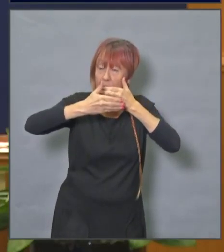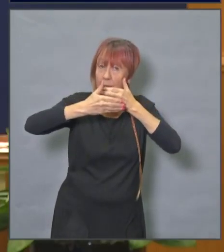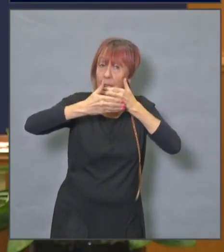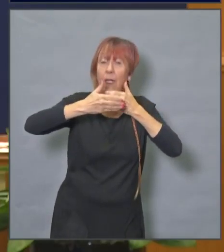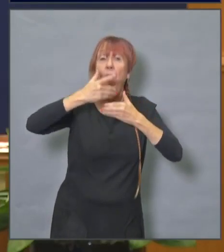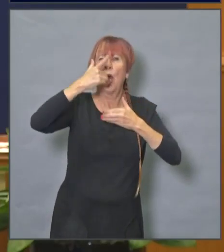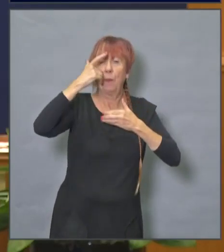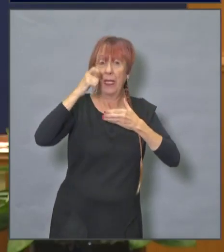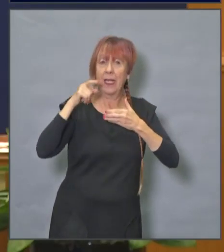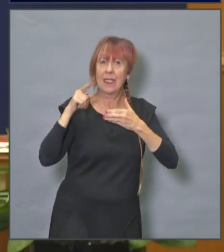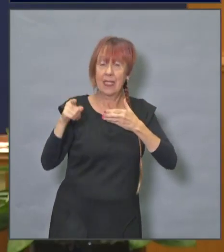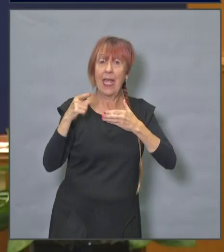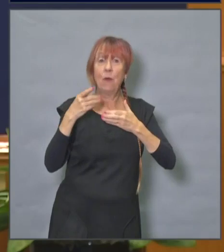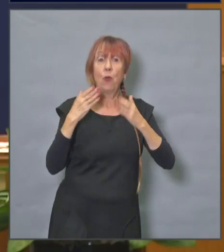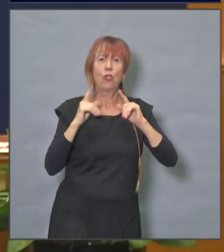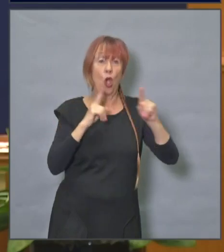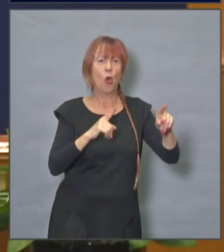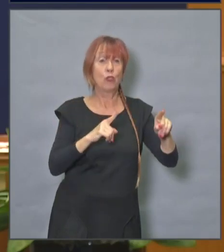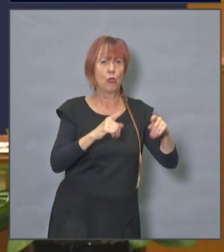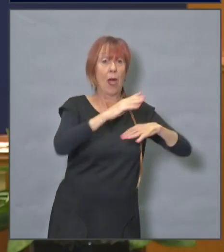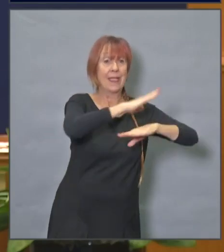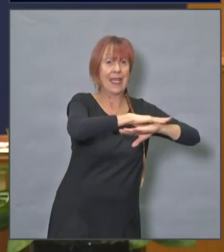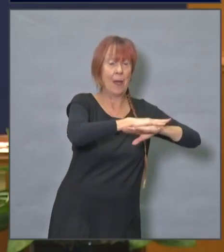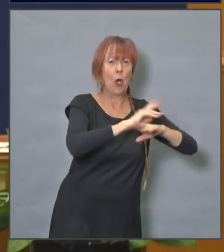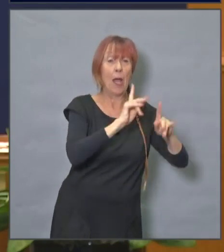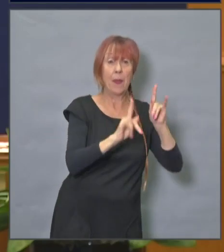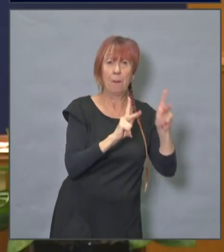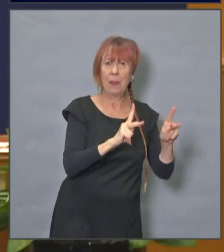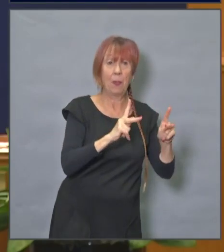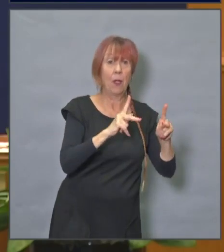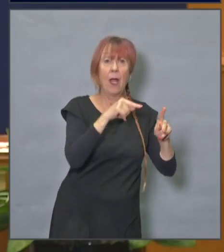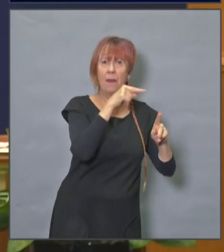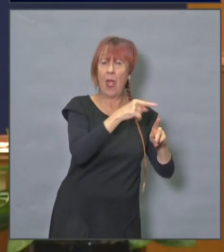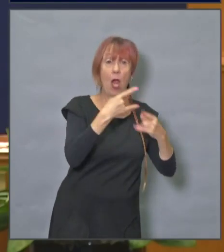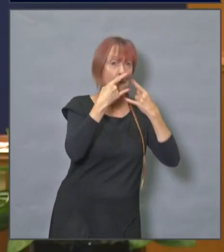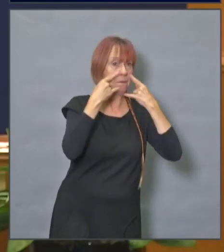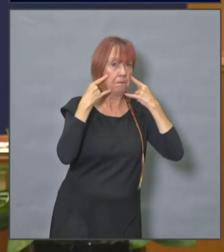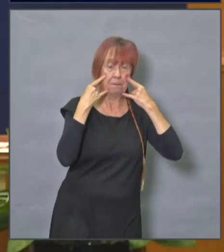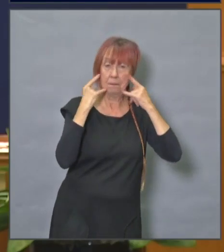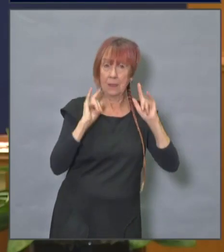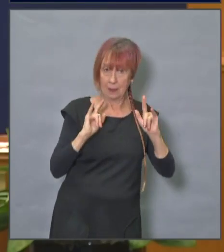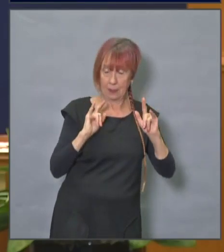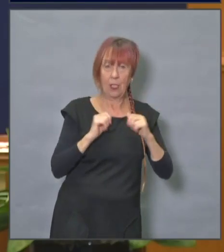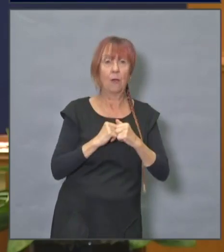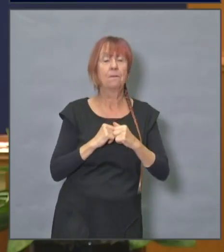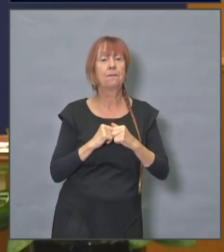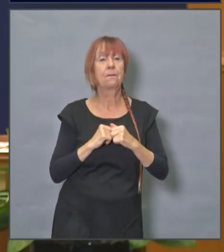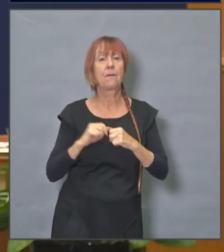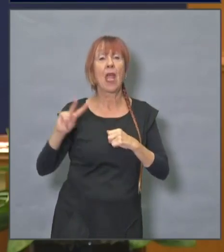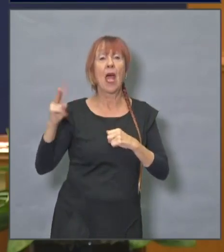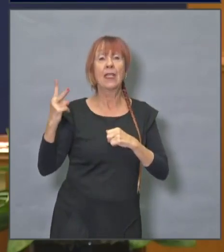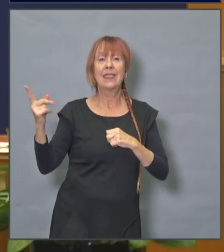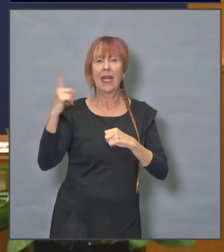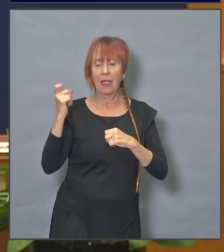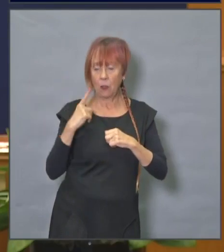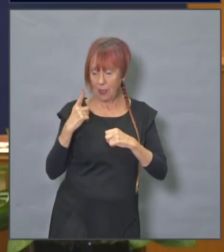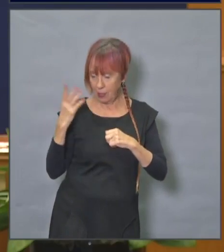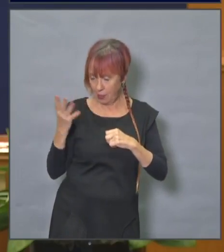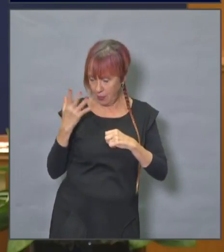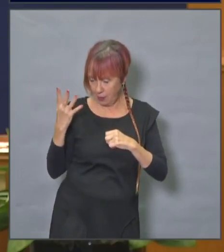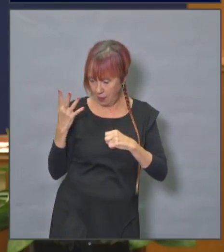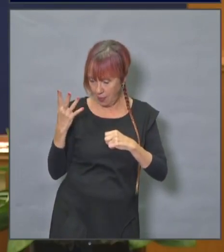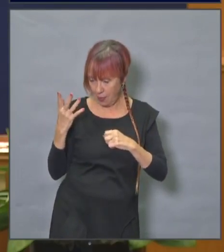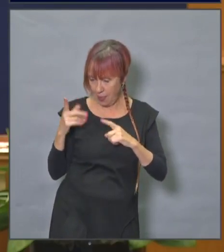where nobody is likely to have their masks on. And in terms of the second question, which was